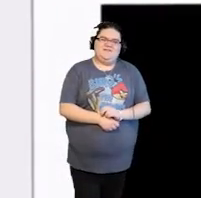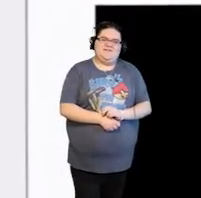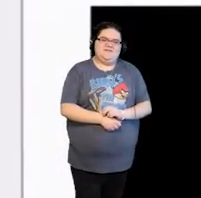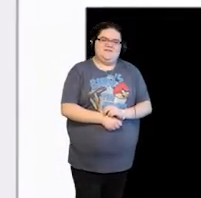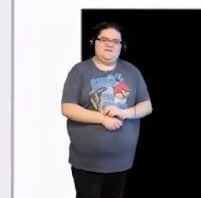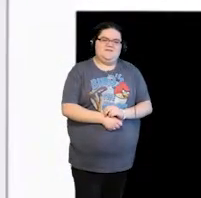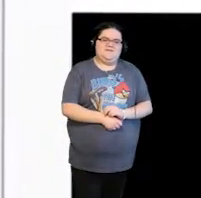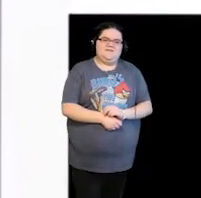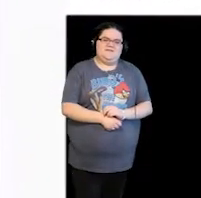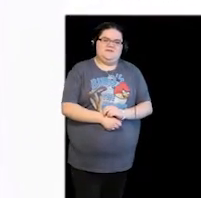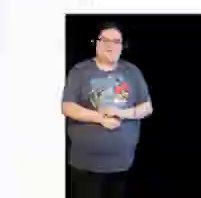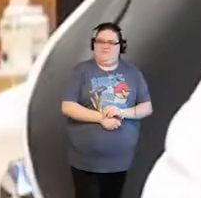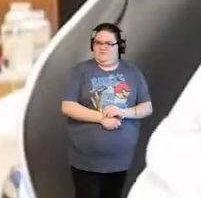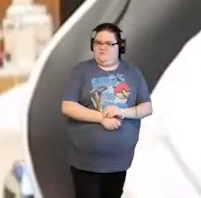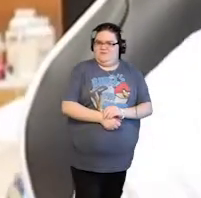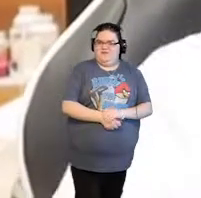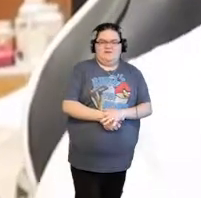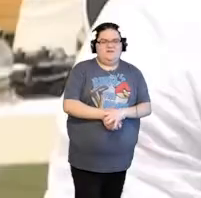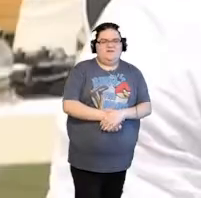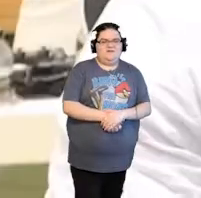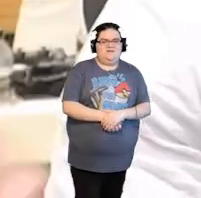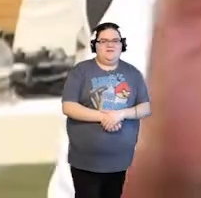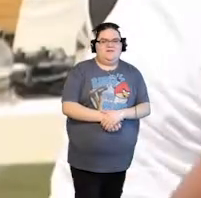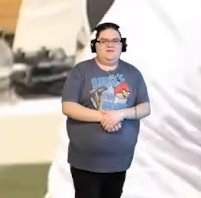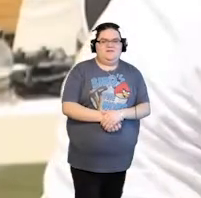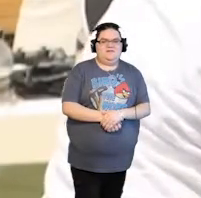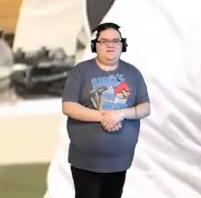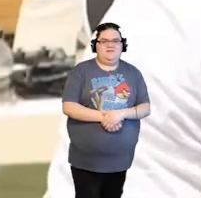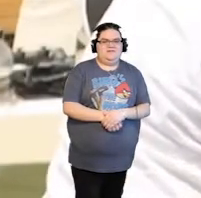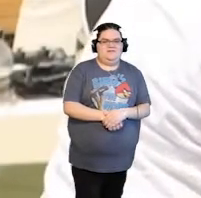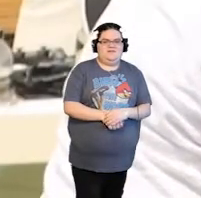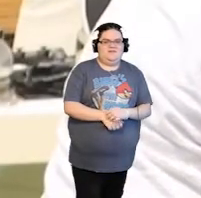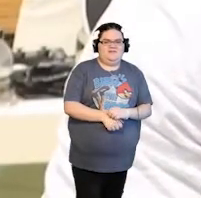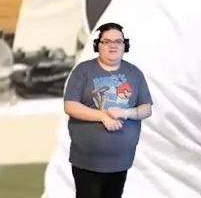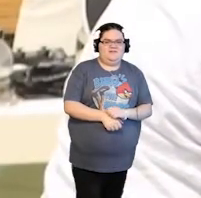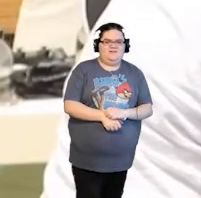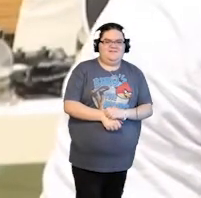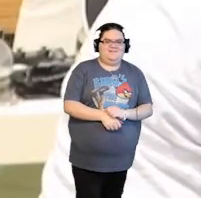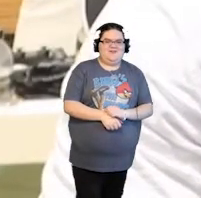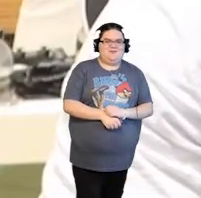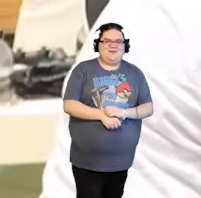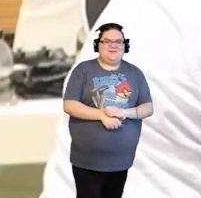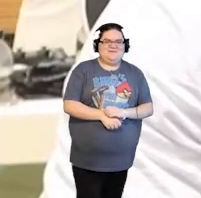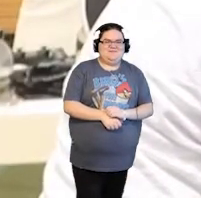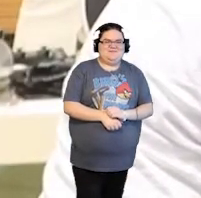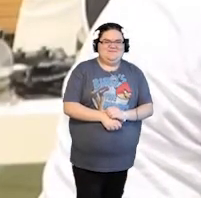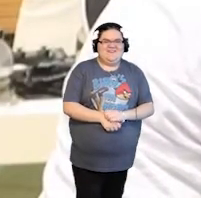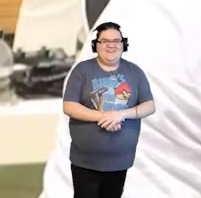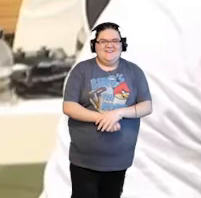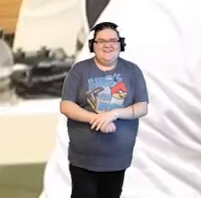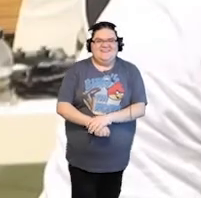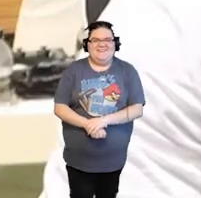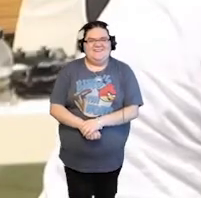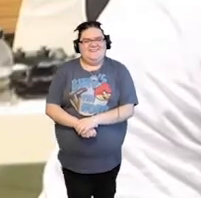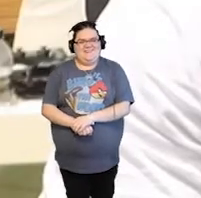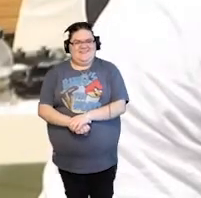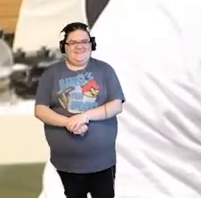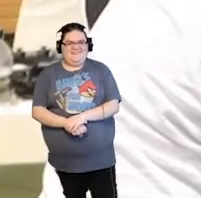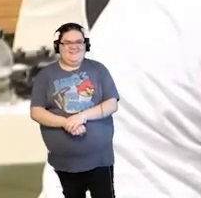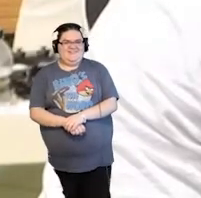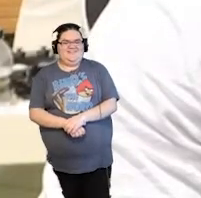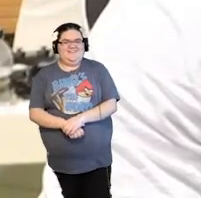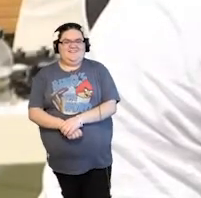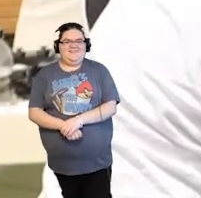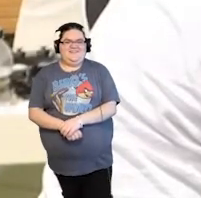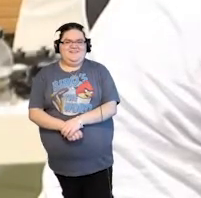play the owl form better than PewDiePie. Is this for real? Hey JJ, so I noticed you've been having a little bit of trouble playing owl porn. I just wanted to